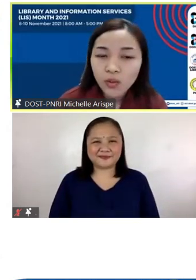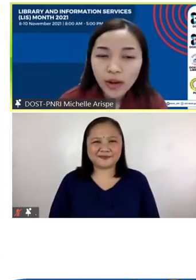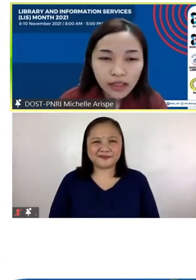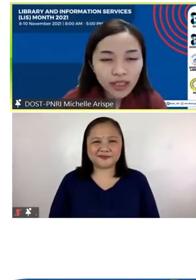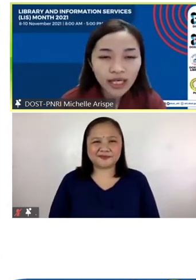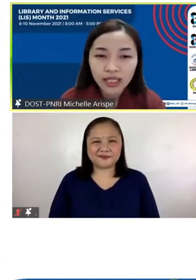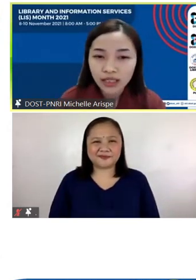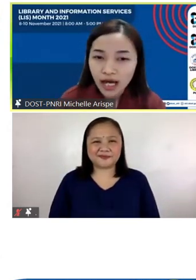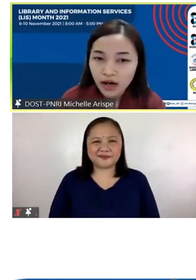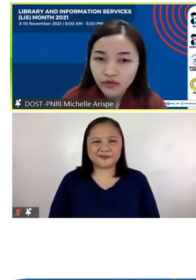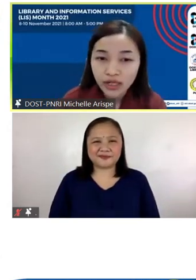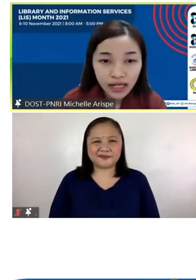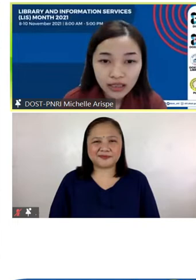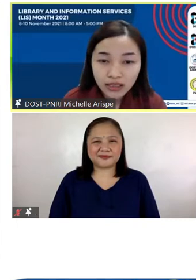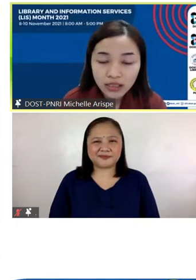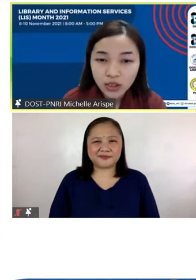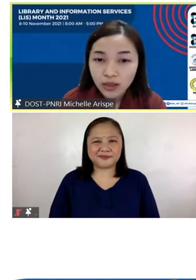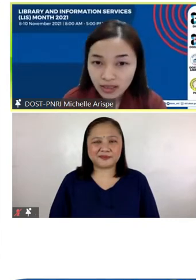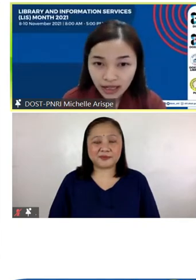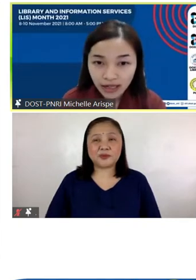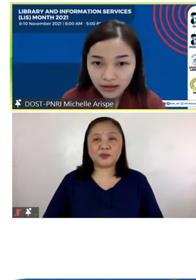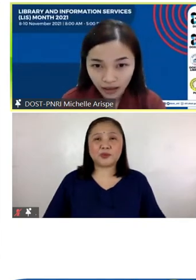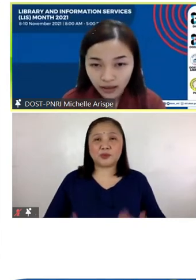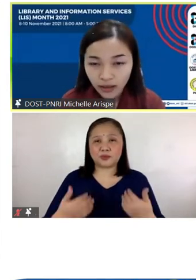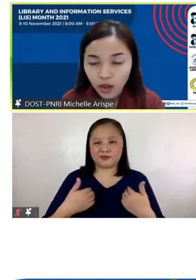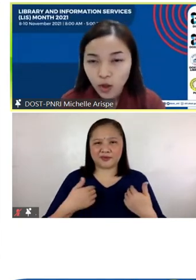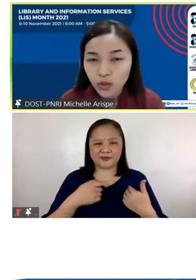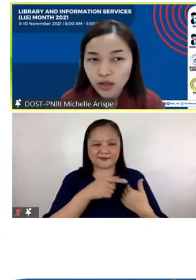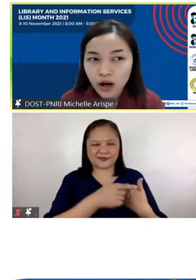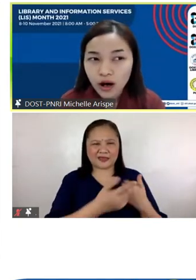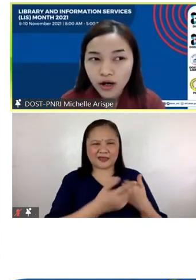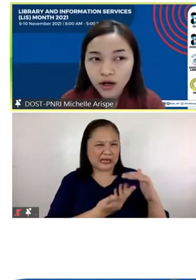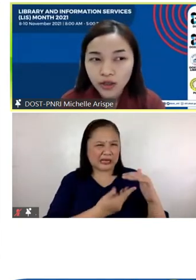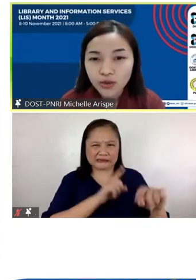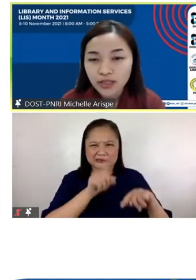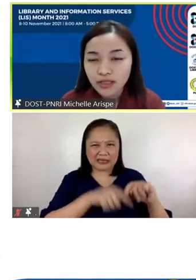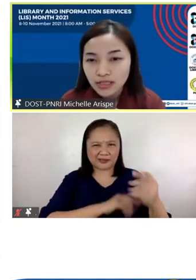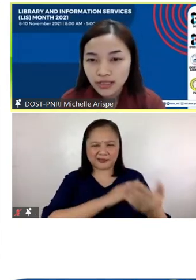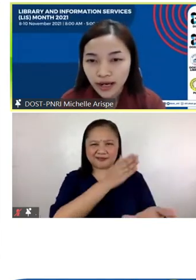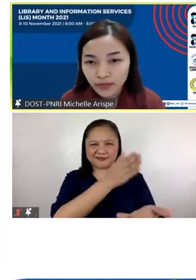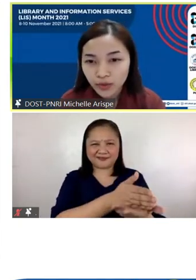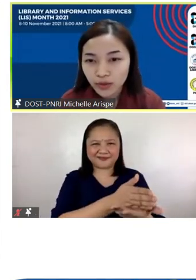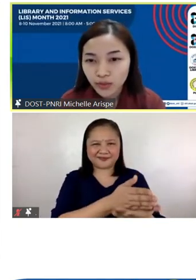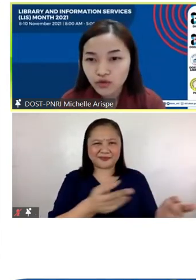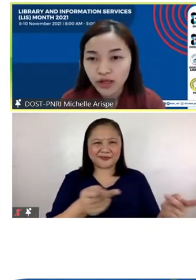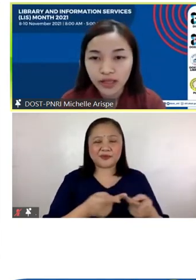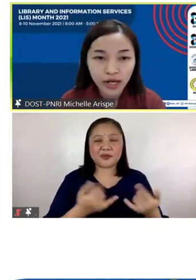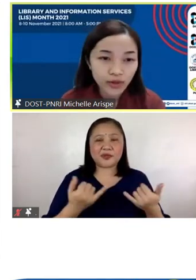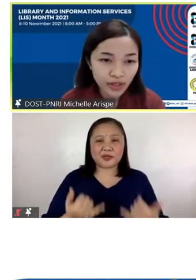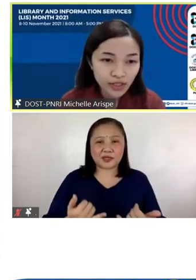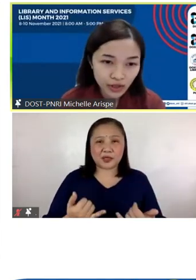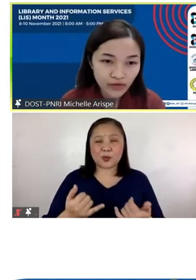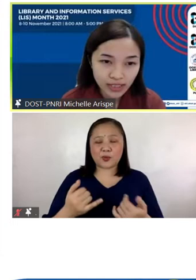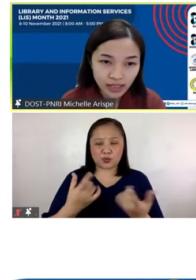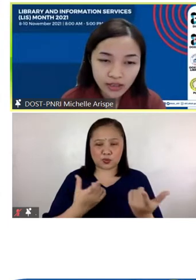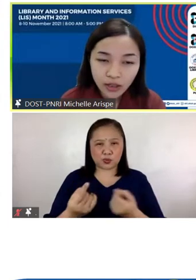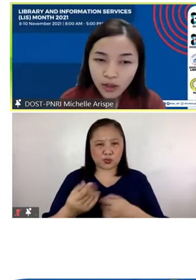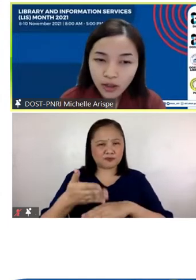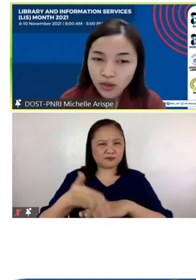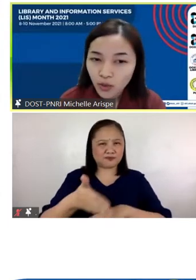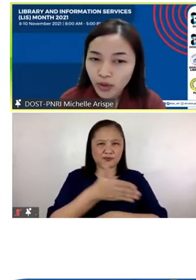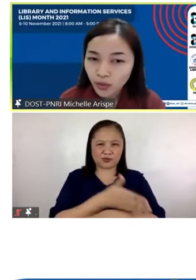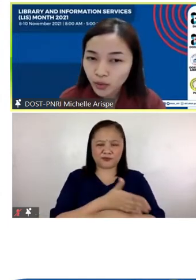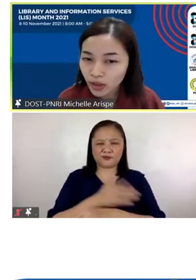So while we can't have clients on site yet, we are using this time to improve our library